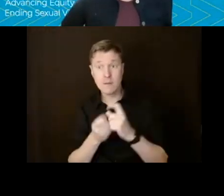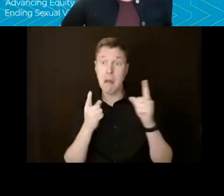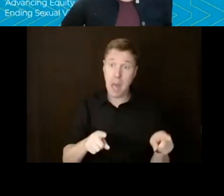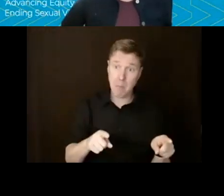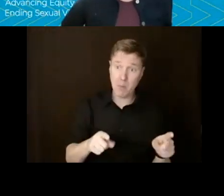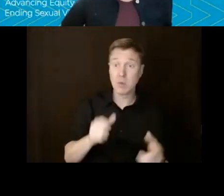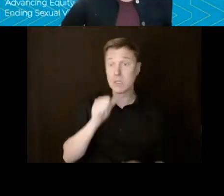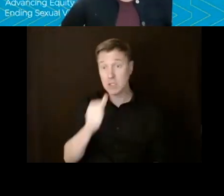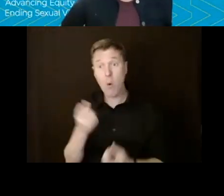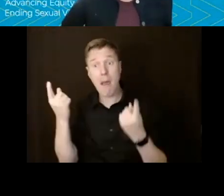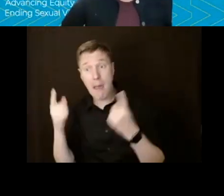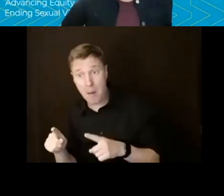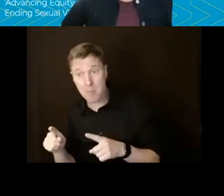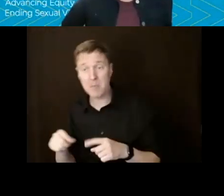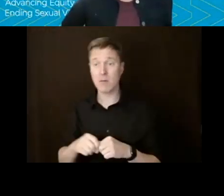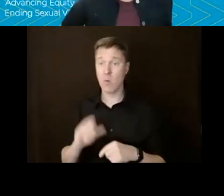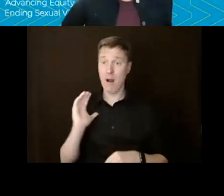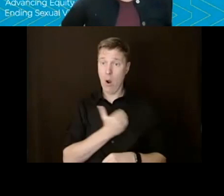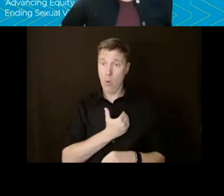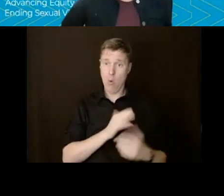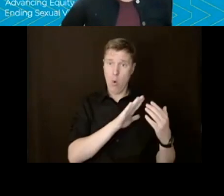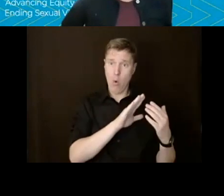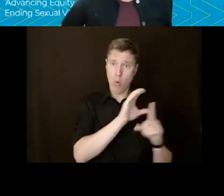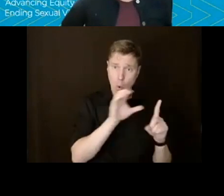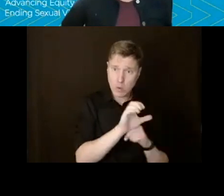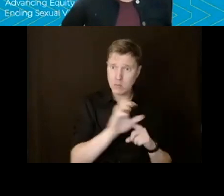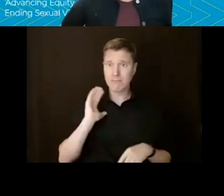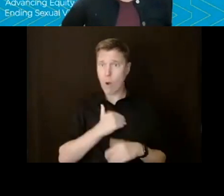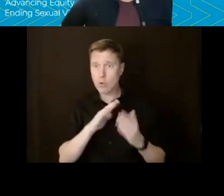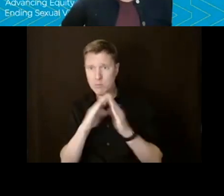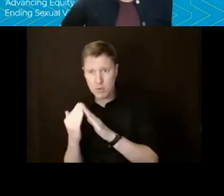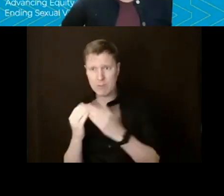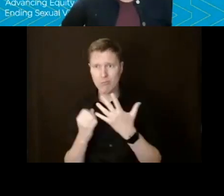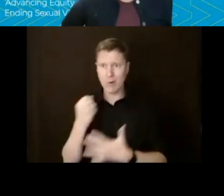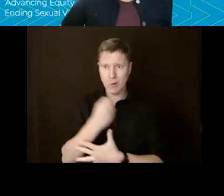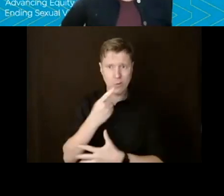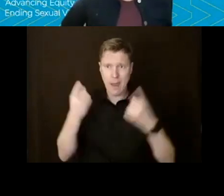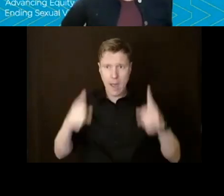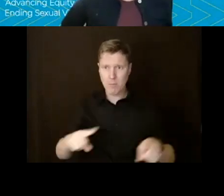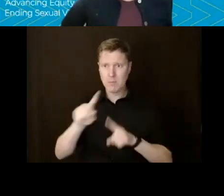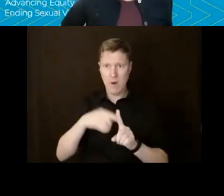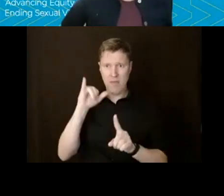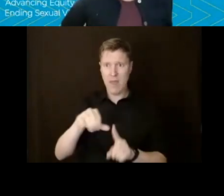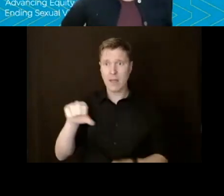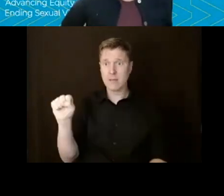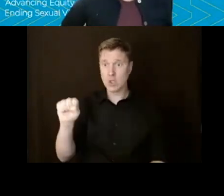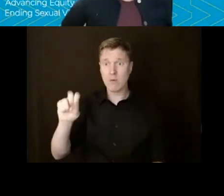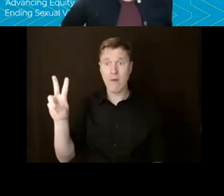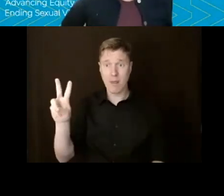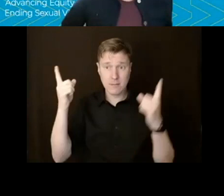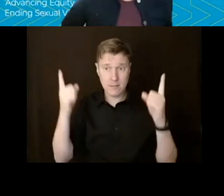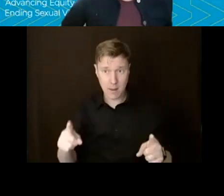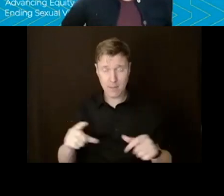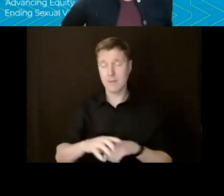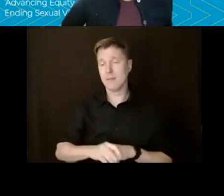that our culture and our community prioritizes what happens in a sexual violence event, right? And then there's also these